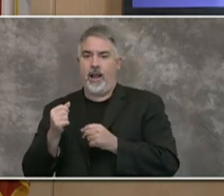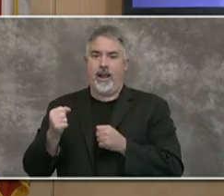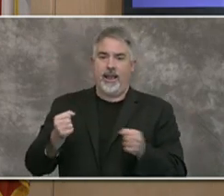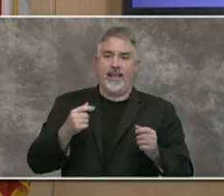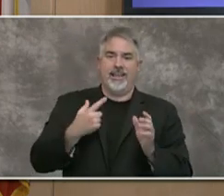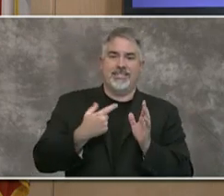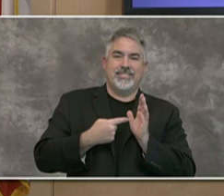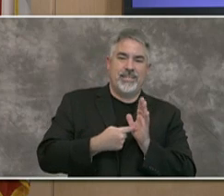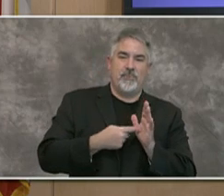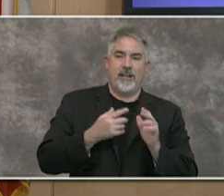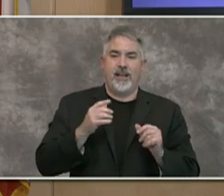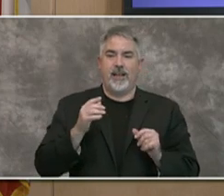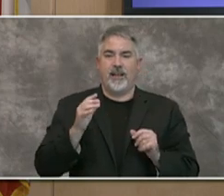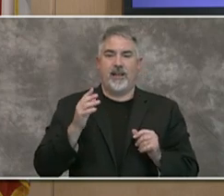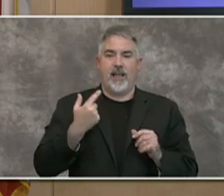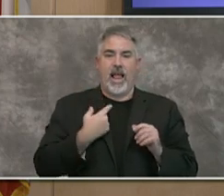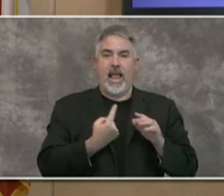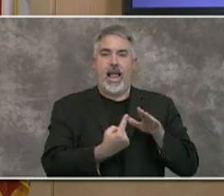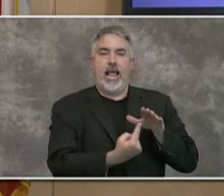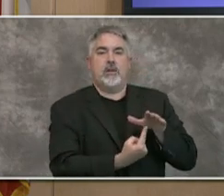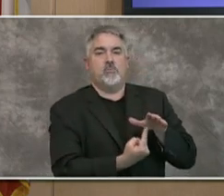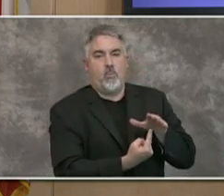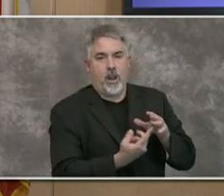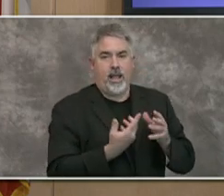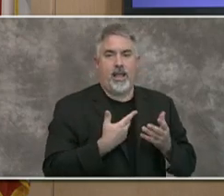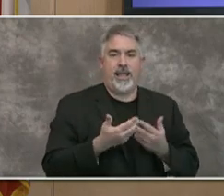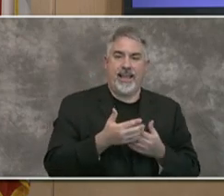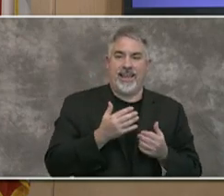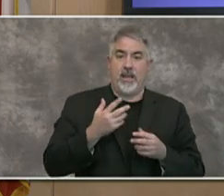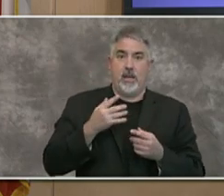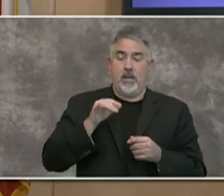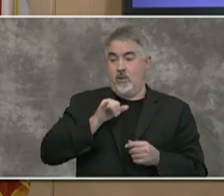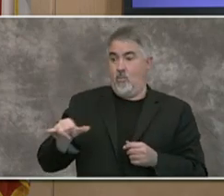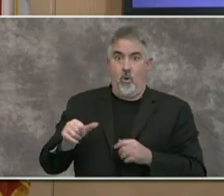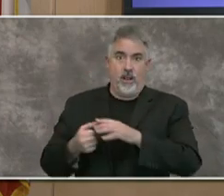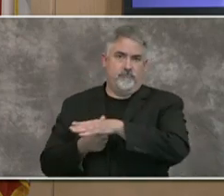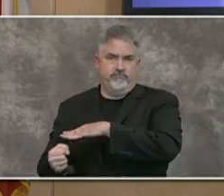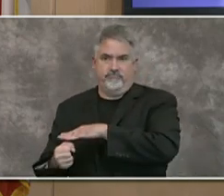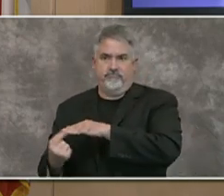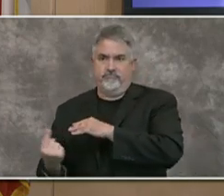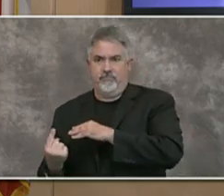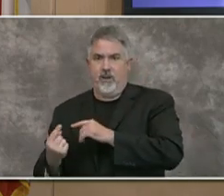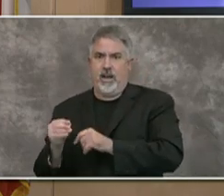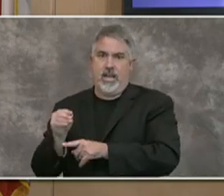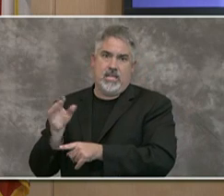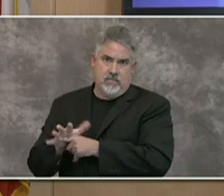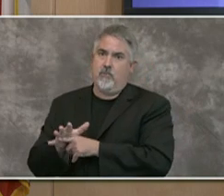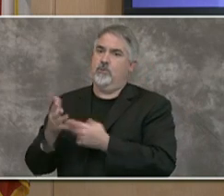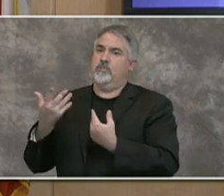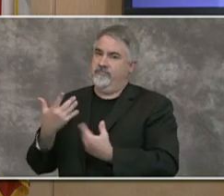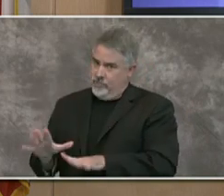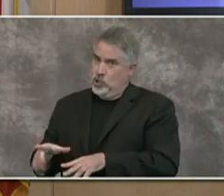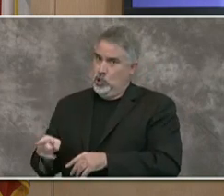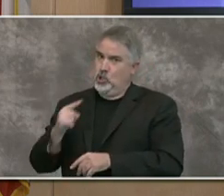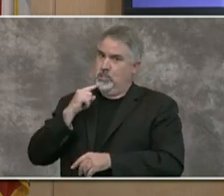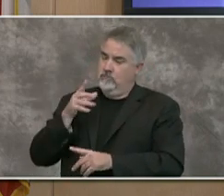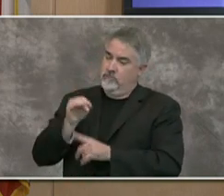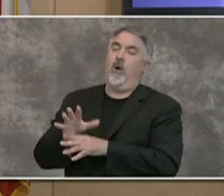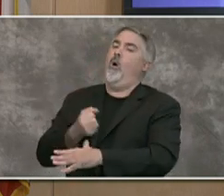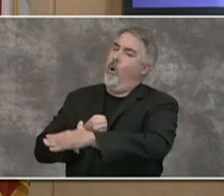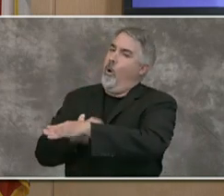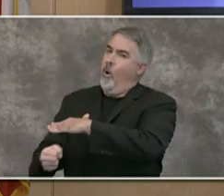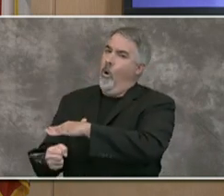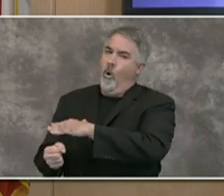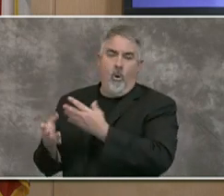You actually quarantine if only you are exposed, and that is good advice to individuals who are not in an